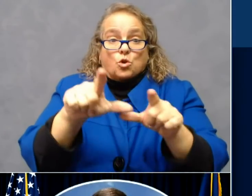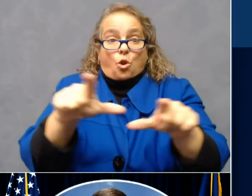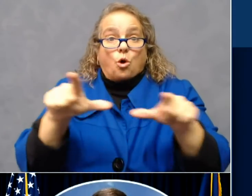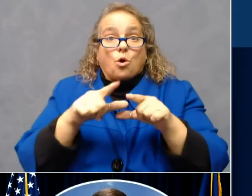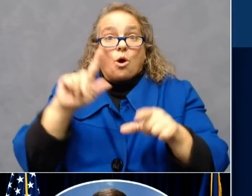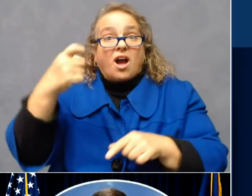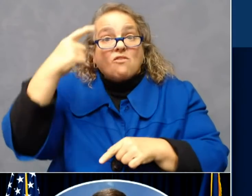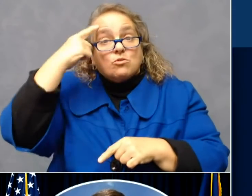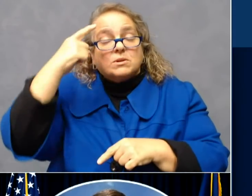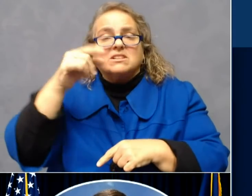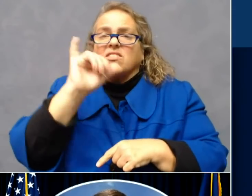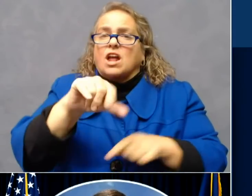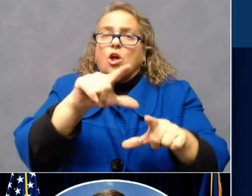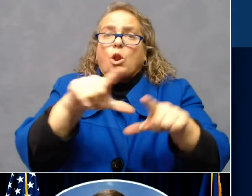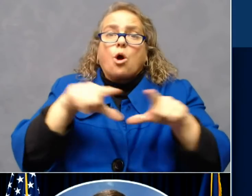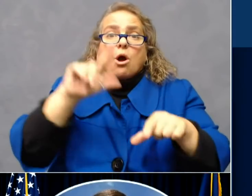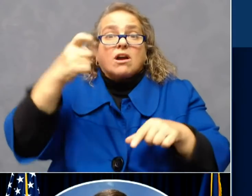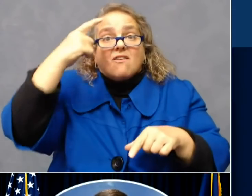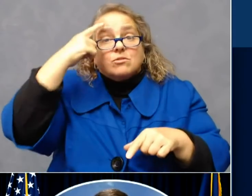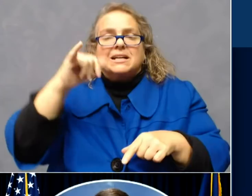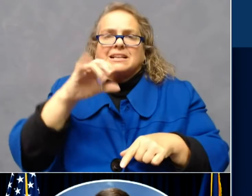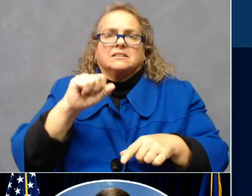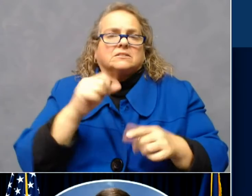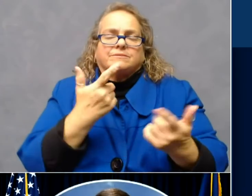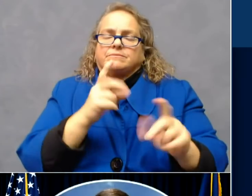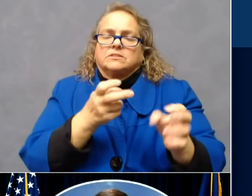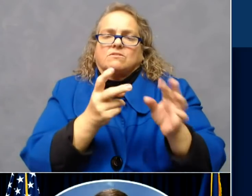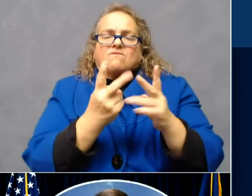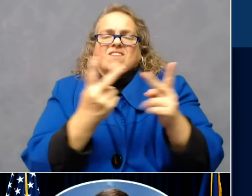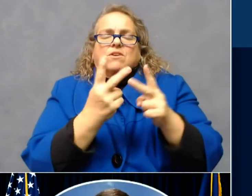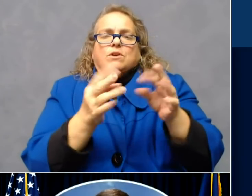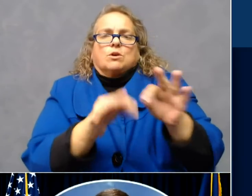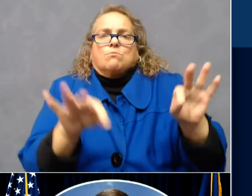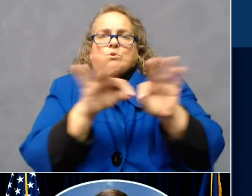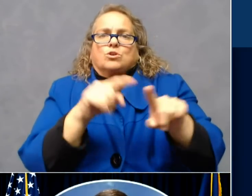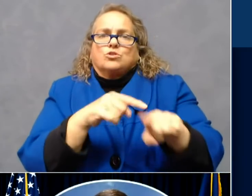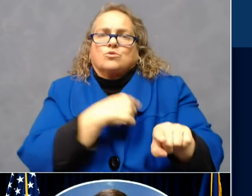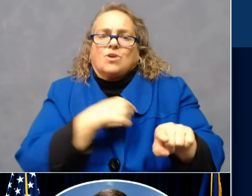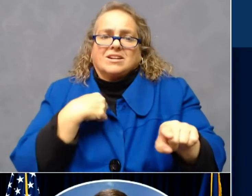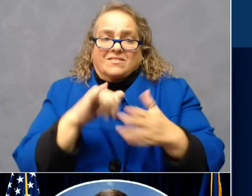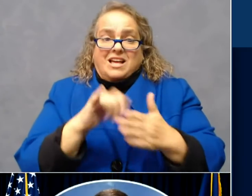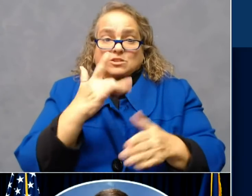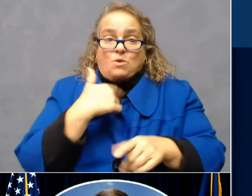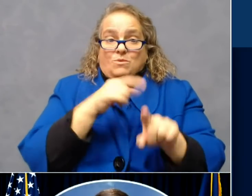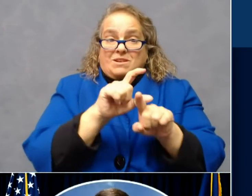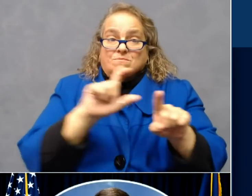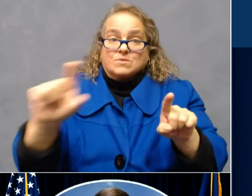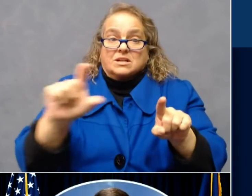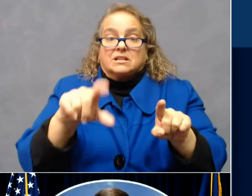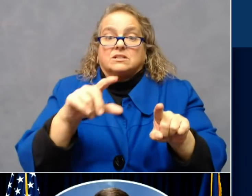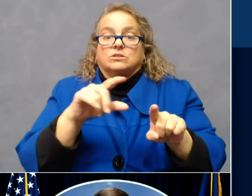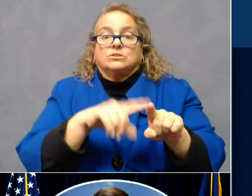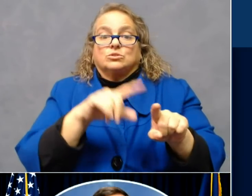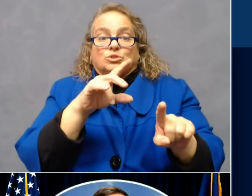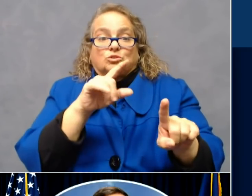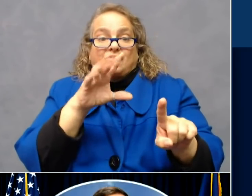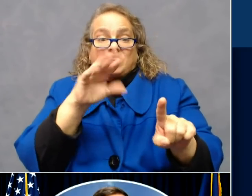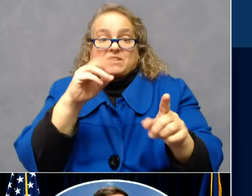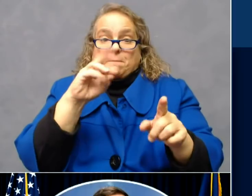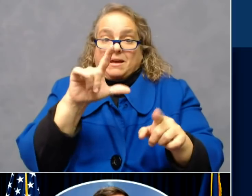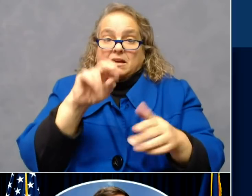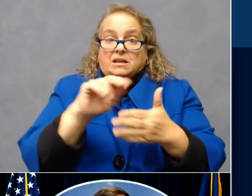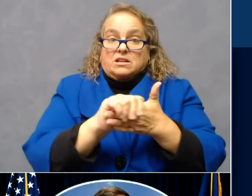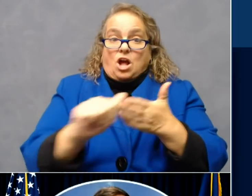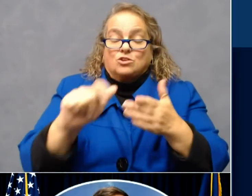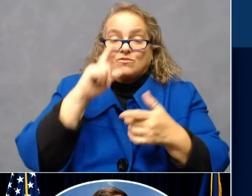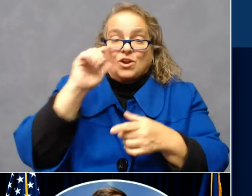communities during this pandemic. That's why we set aside $300 million in CARES Act funding to reimburse city and county governments for expenses related